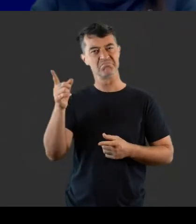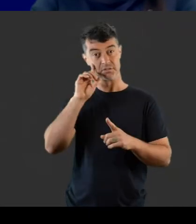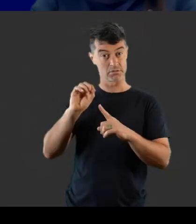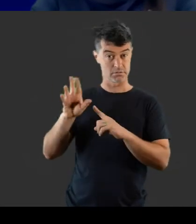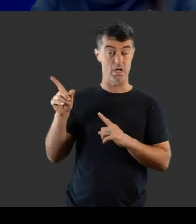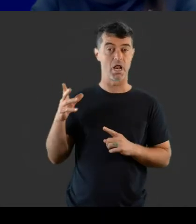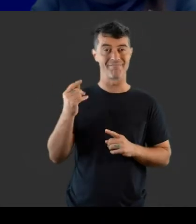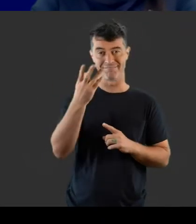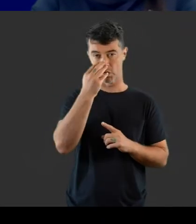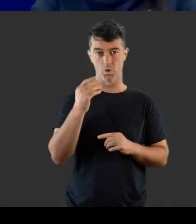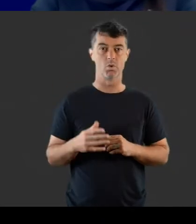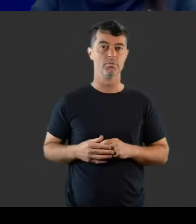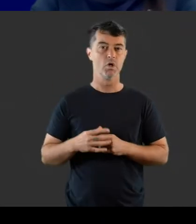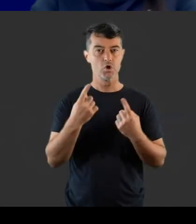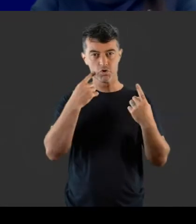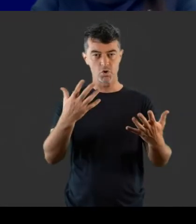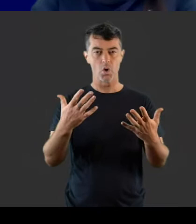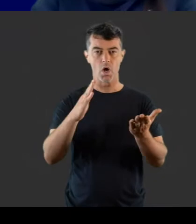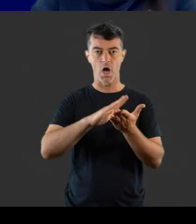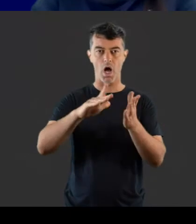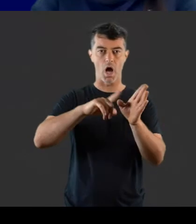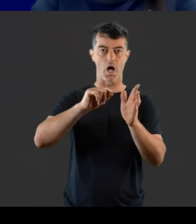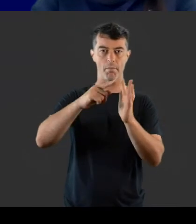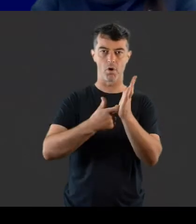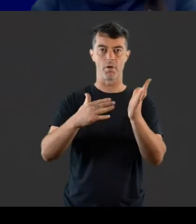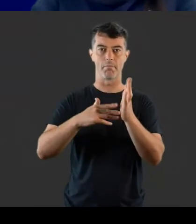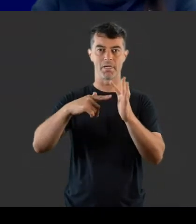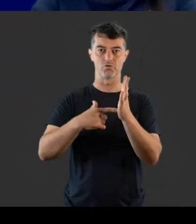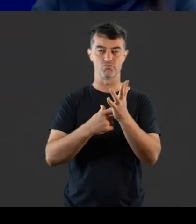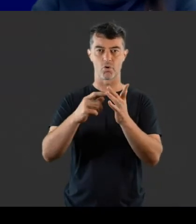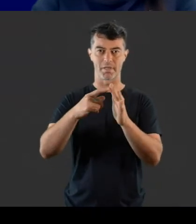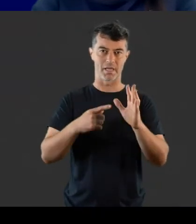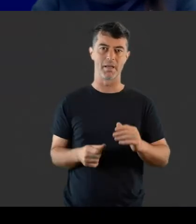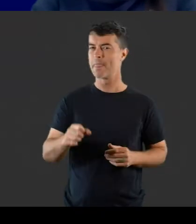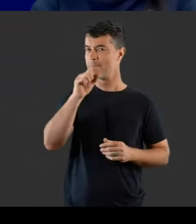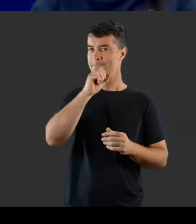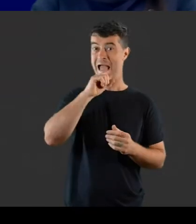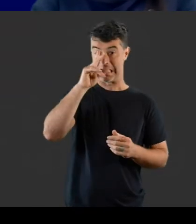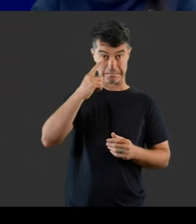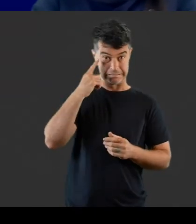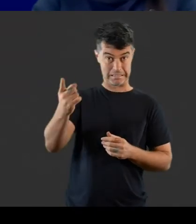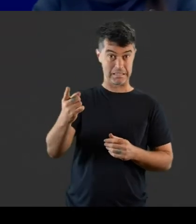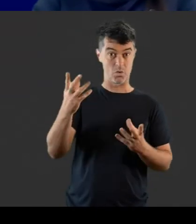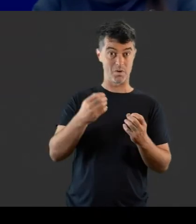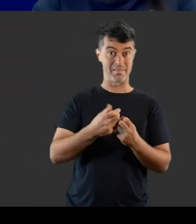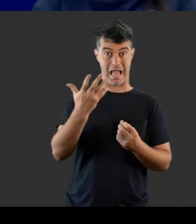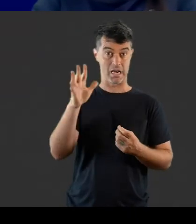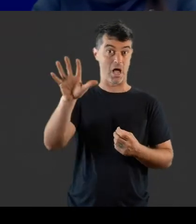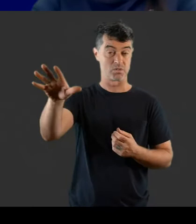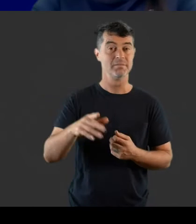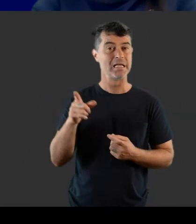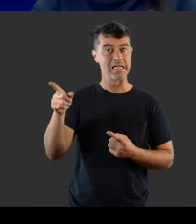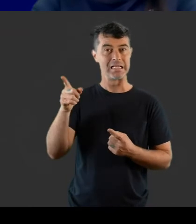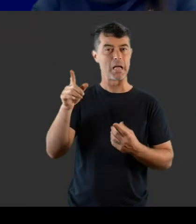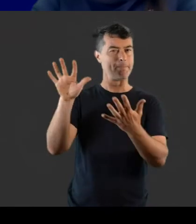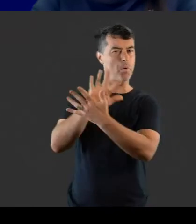On the right-hand side of the slide, there is a photograph illustrating hypermetropia. There is a man in the foreground with